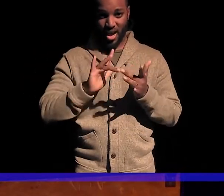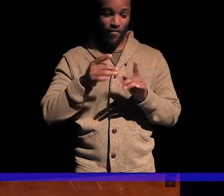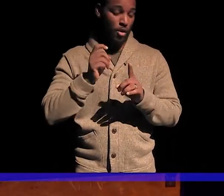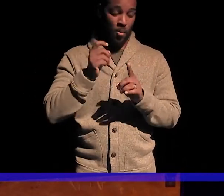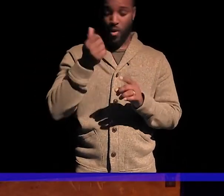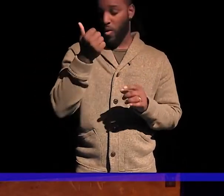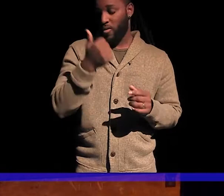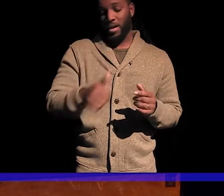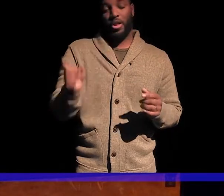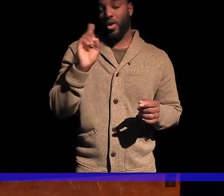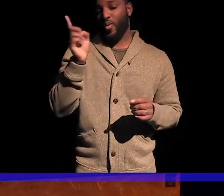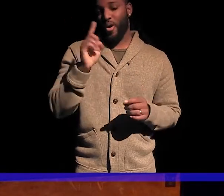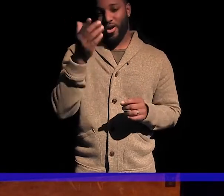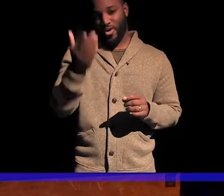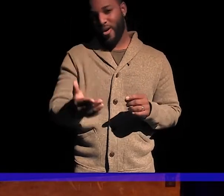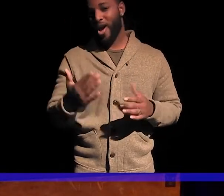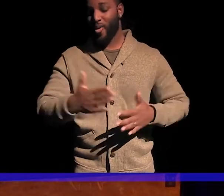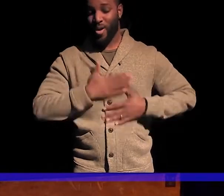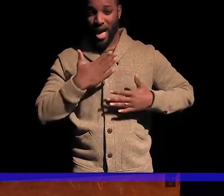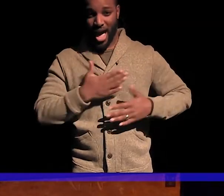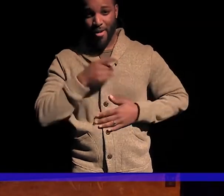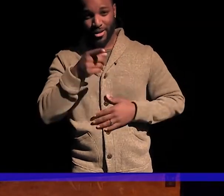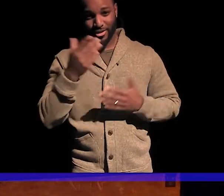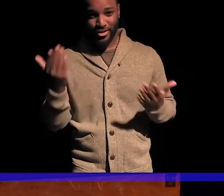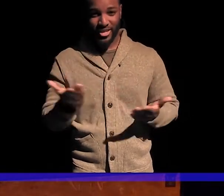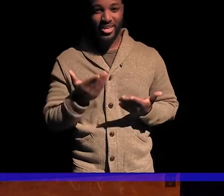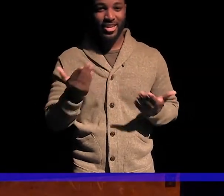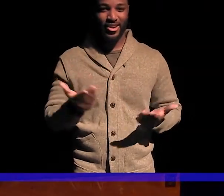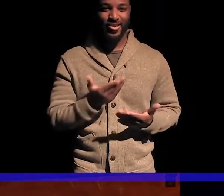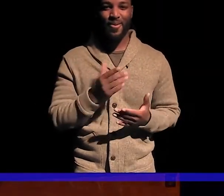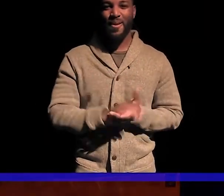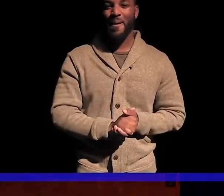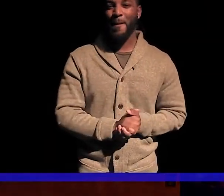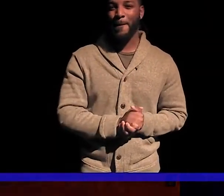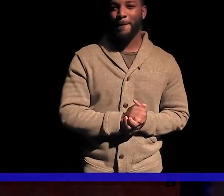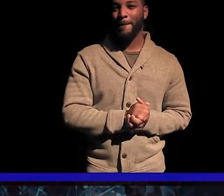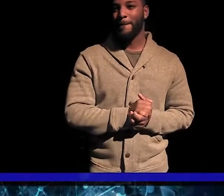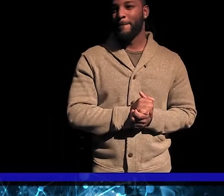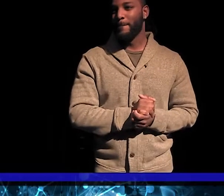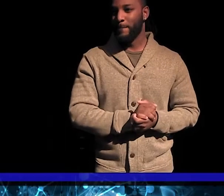from wherever you are, we're glad that you're here.